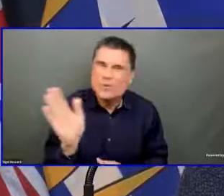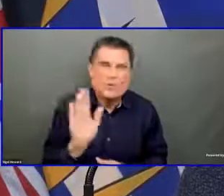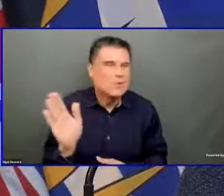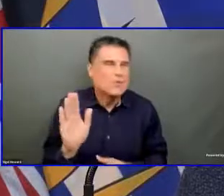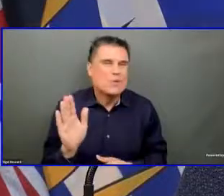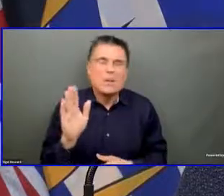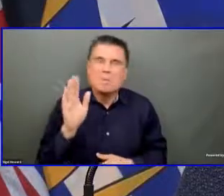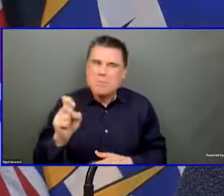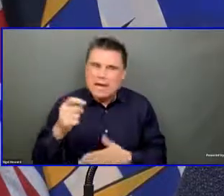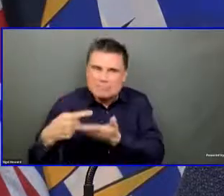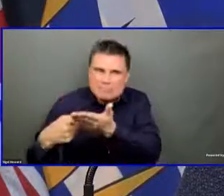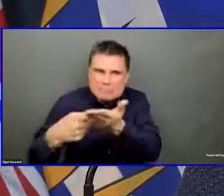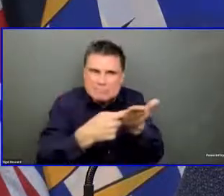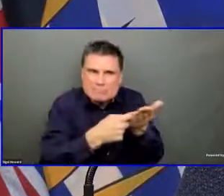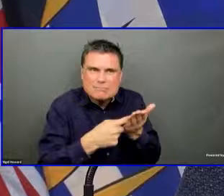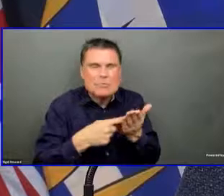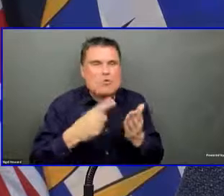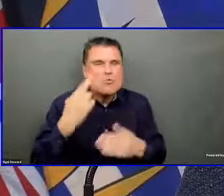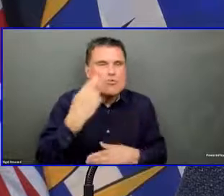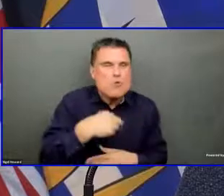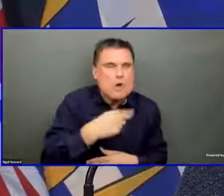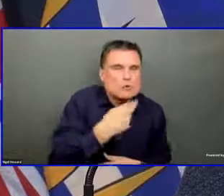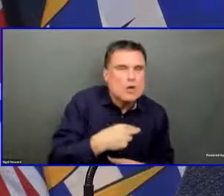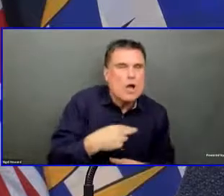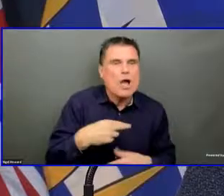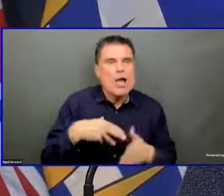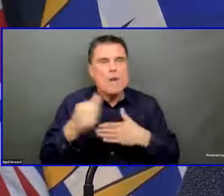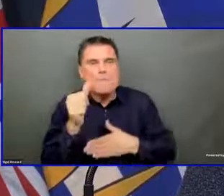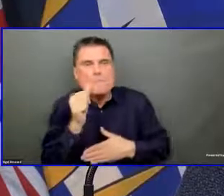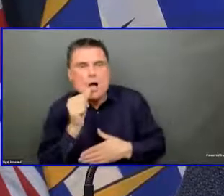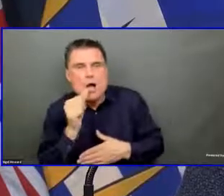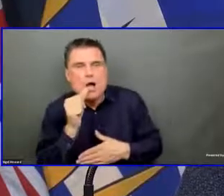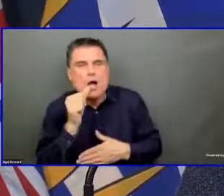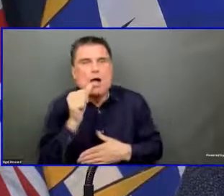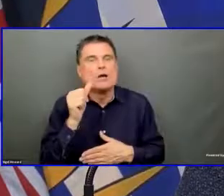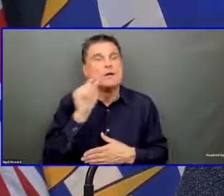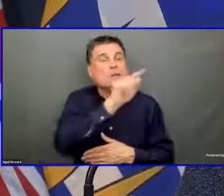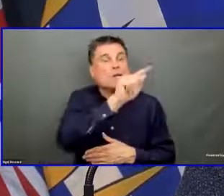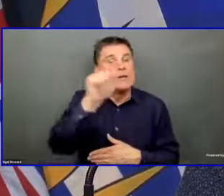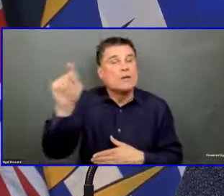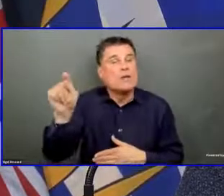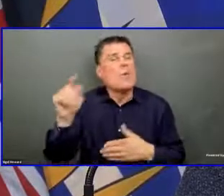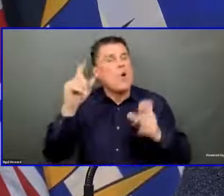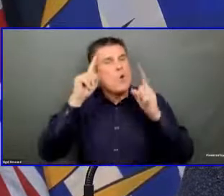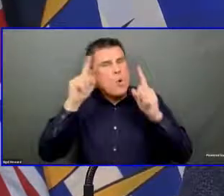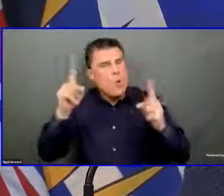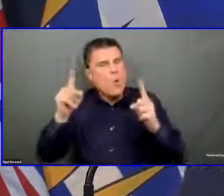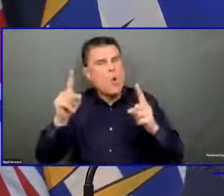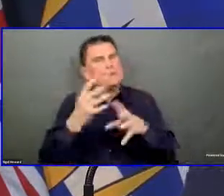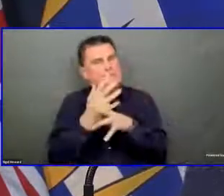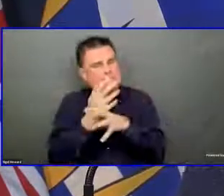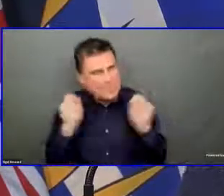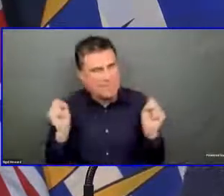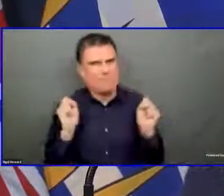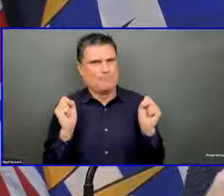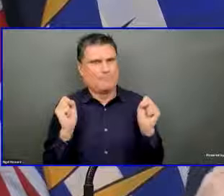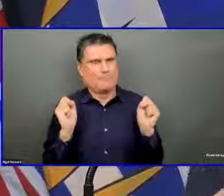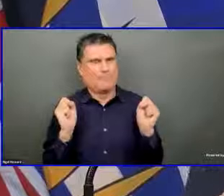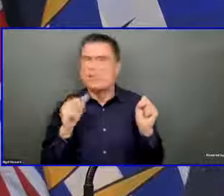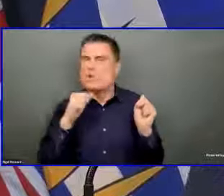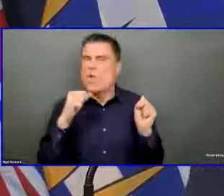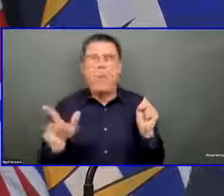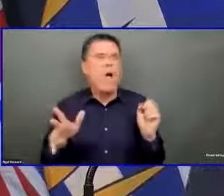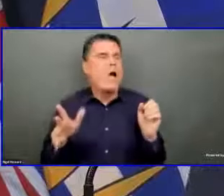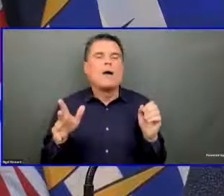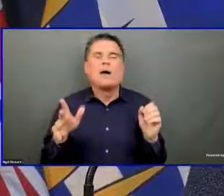as well are committed to keeping our communities safe and making sure that we don't have those temptations that put their staff and